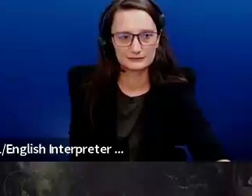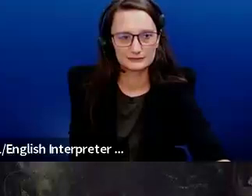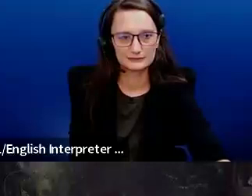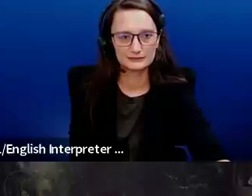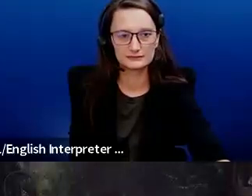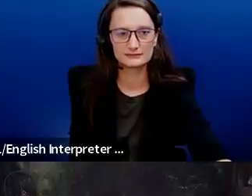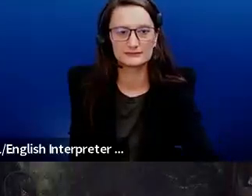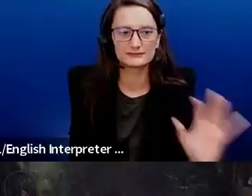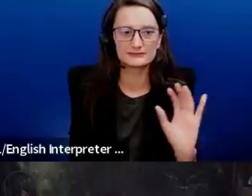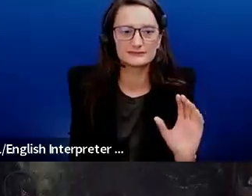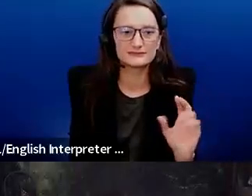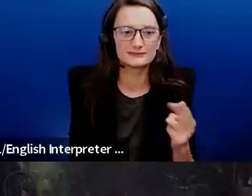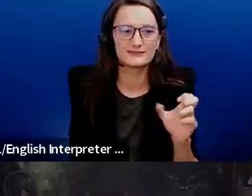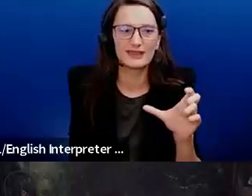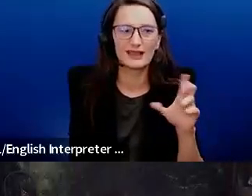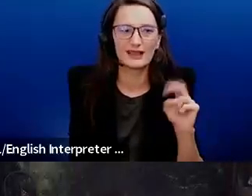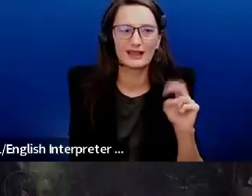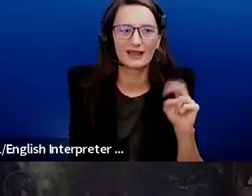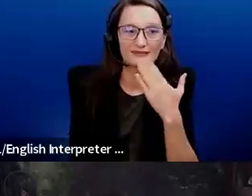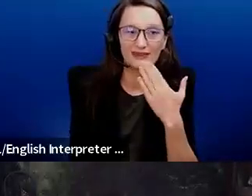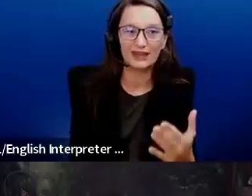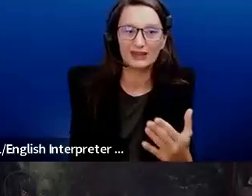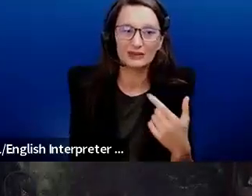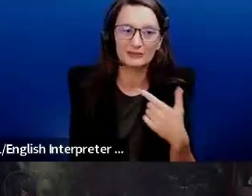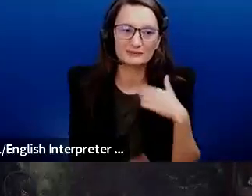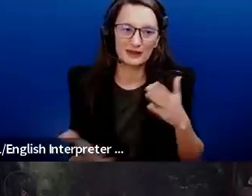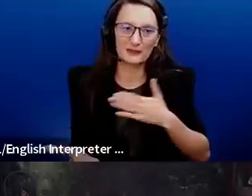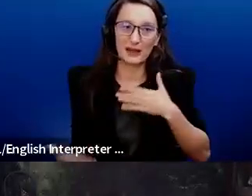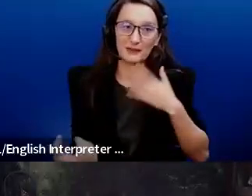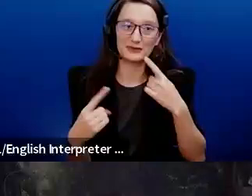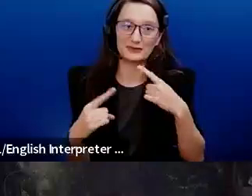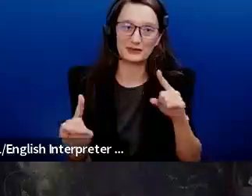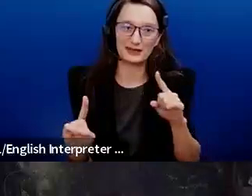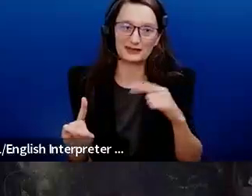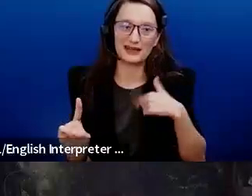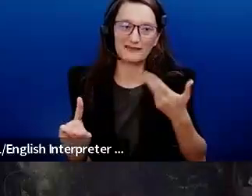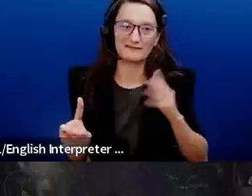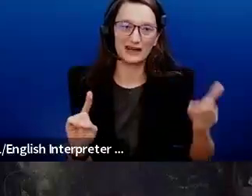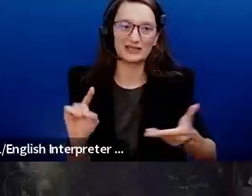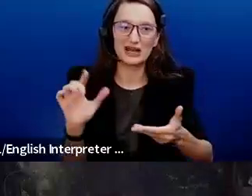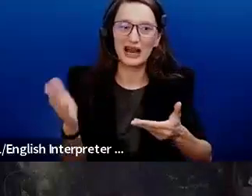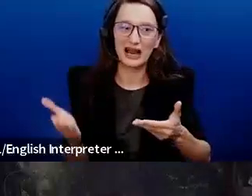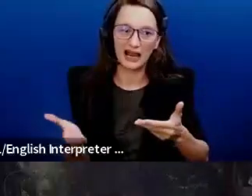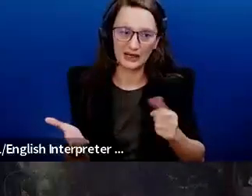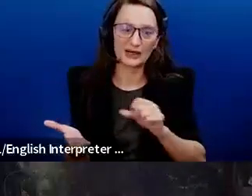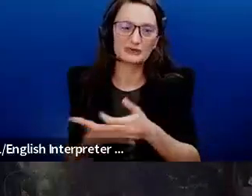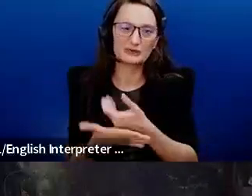Thank you, Jordan. Yes, I am happy to announce that I hired two new